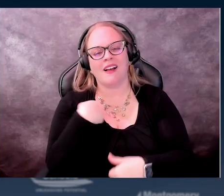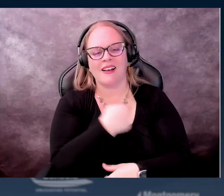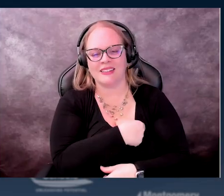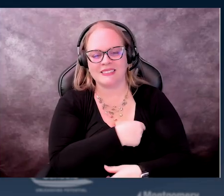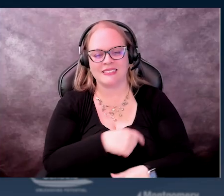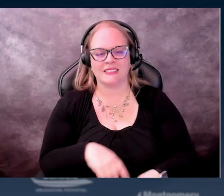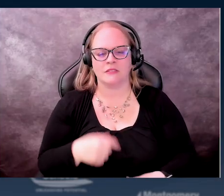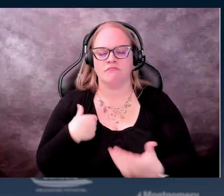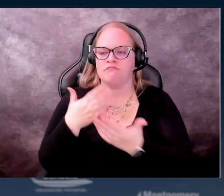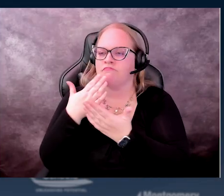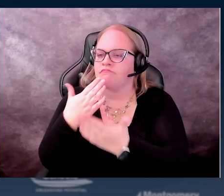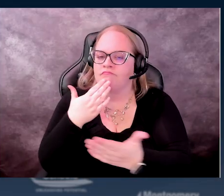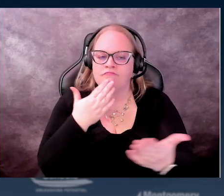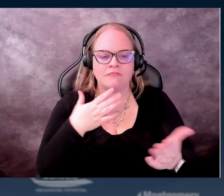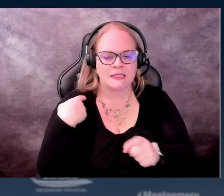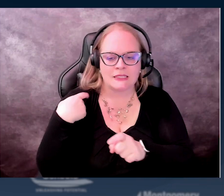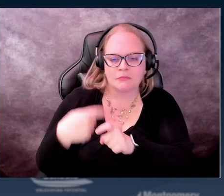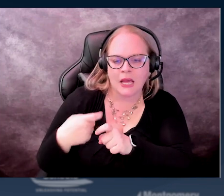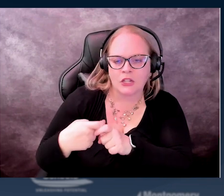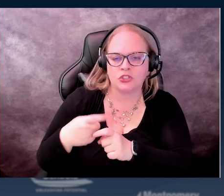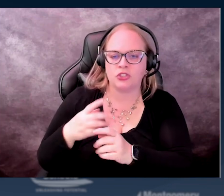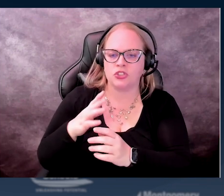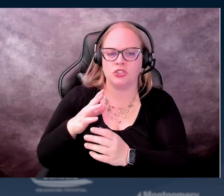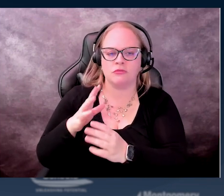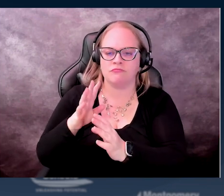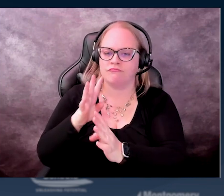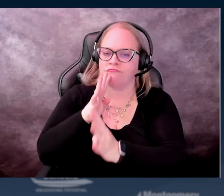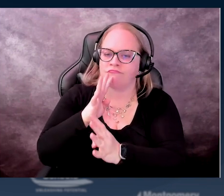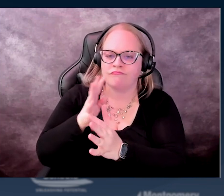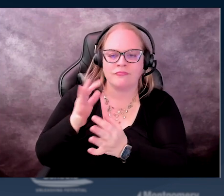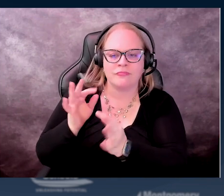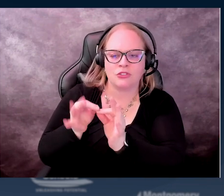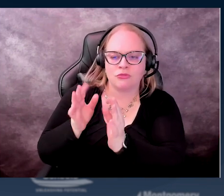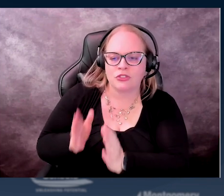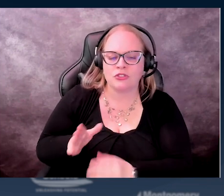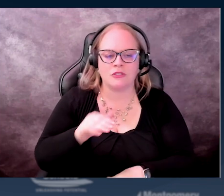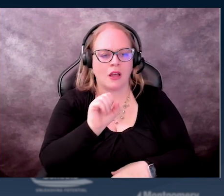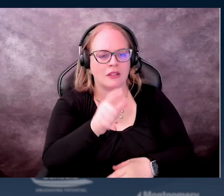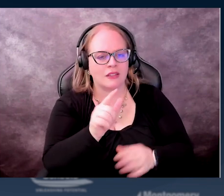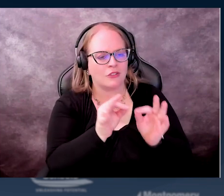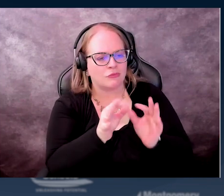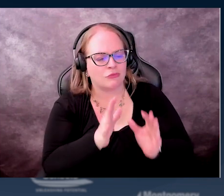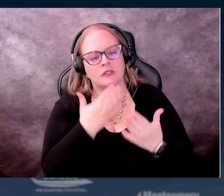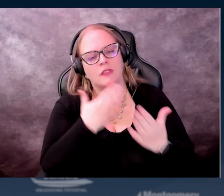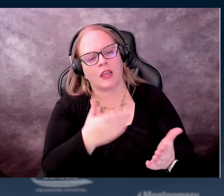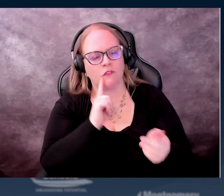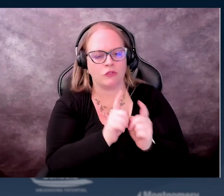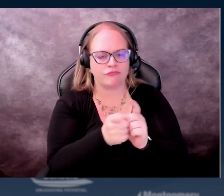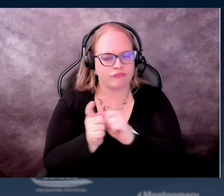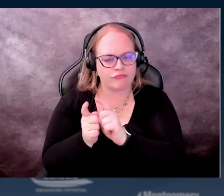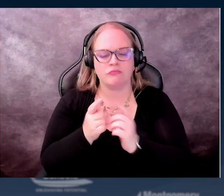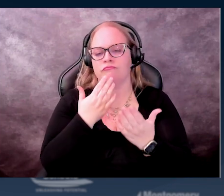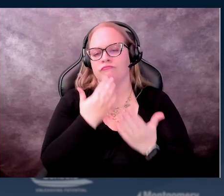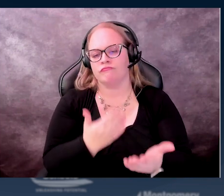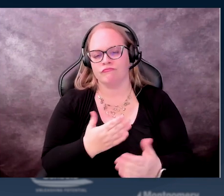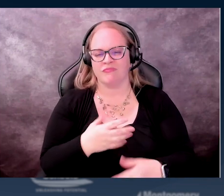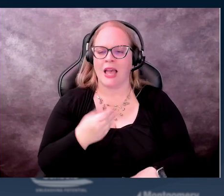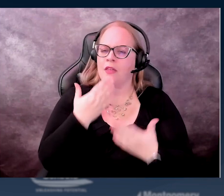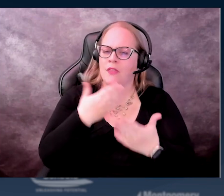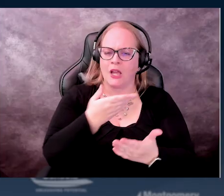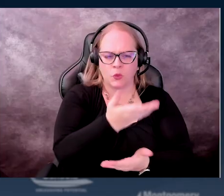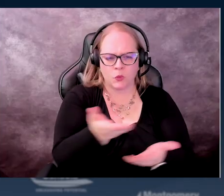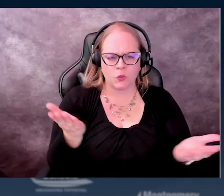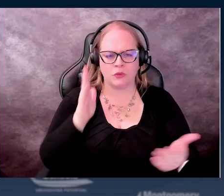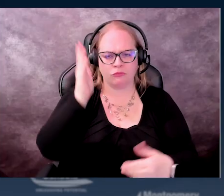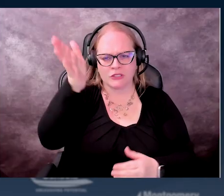Spanish speaking presenters and our ASL team members for translating. And I also want to thank all of our presenters and our communications team.